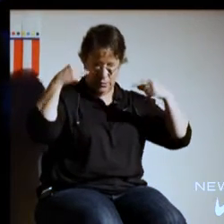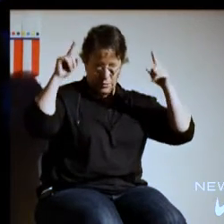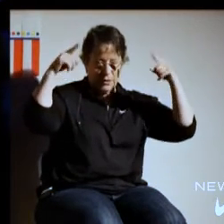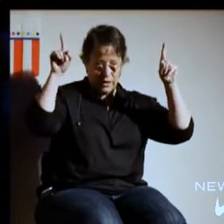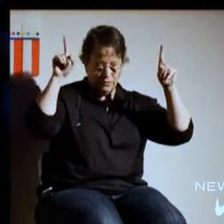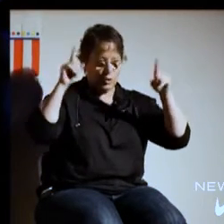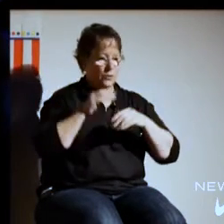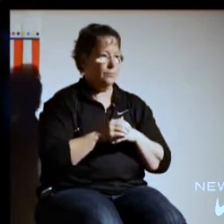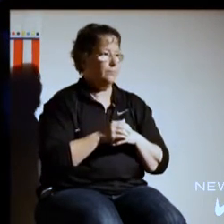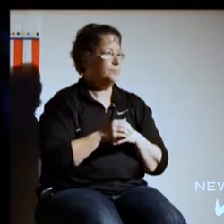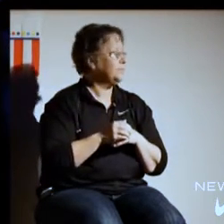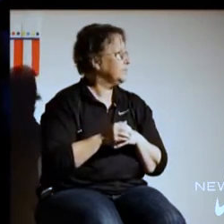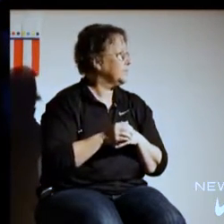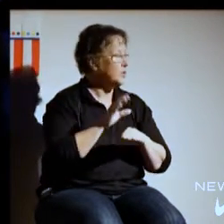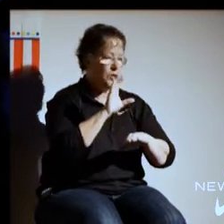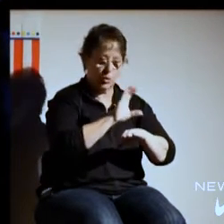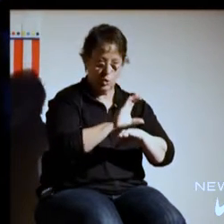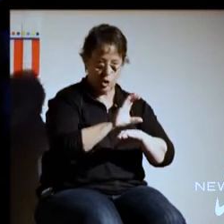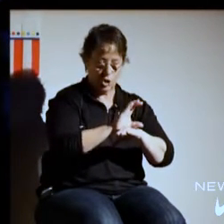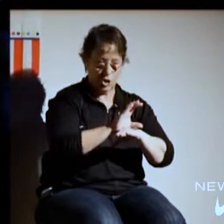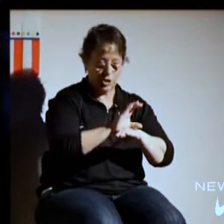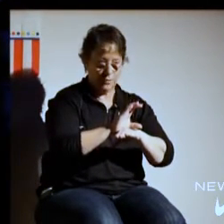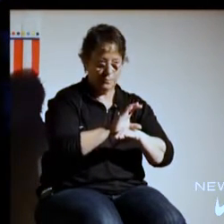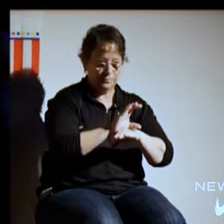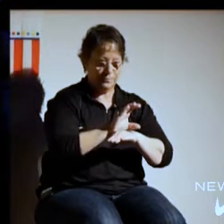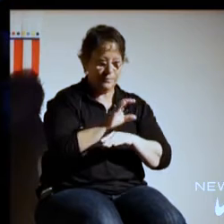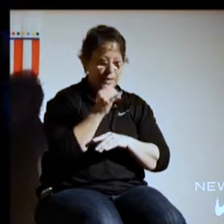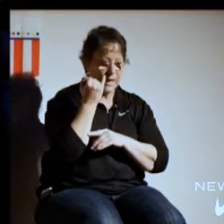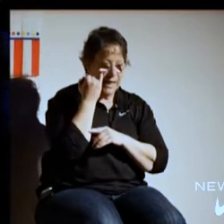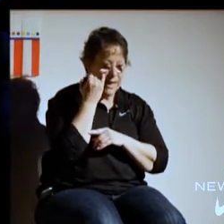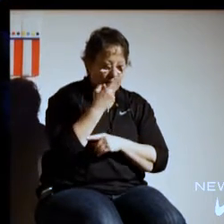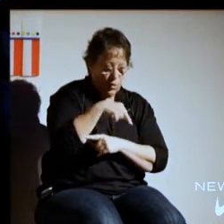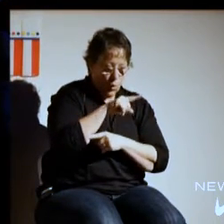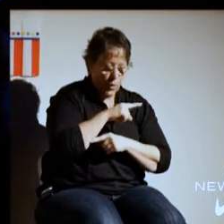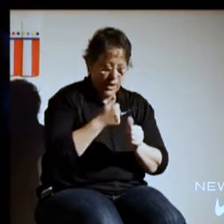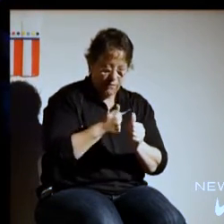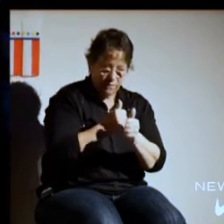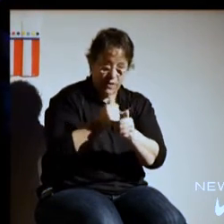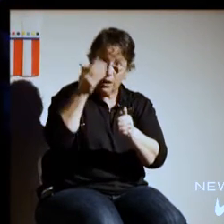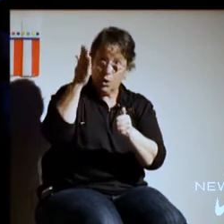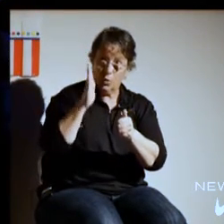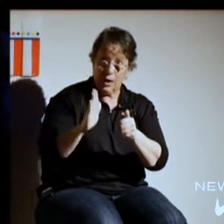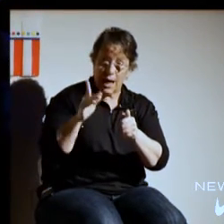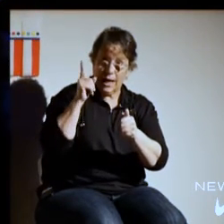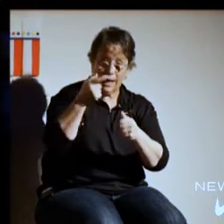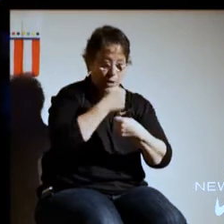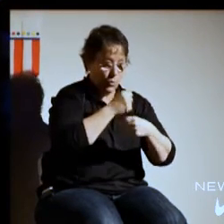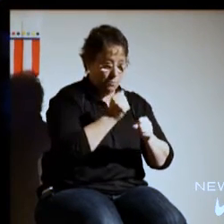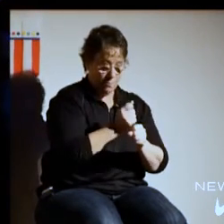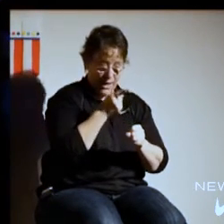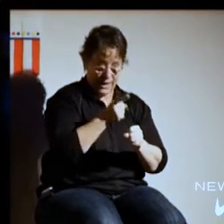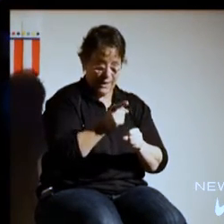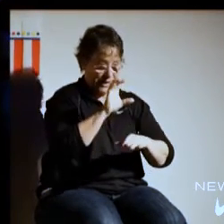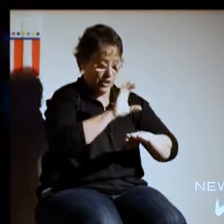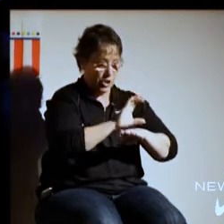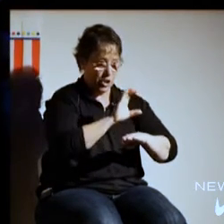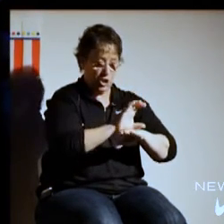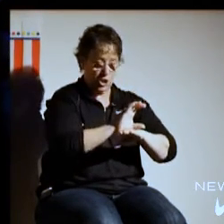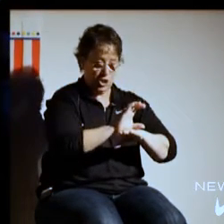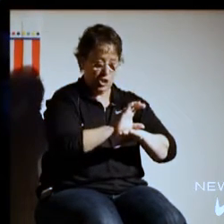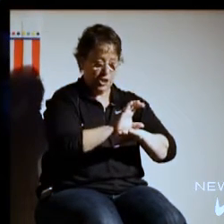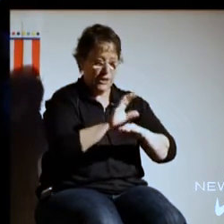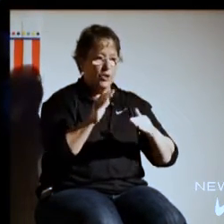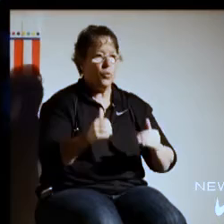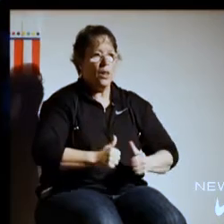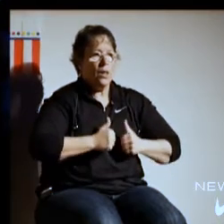I'm convinced of this. If we will follow God, he will make this church into a life-giving place